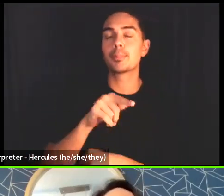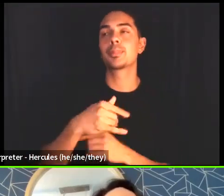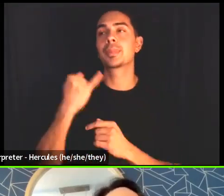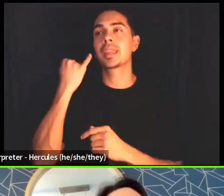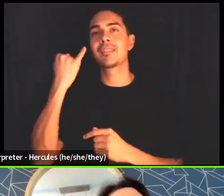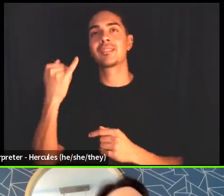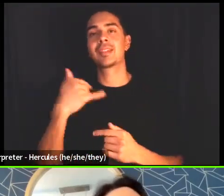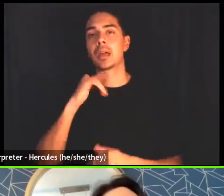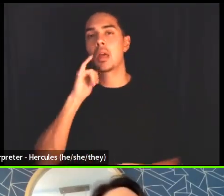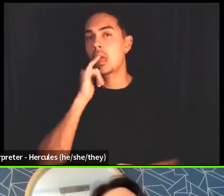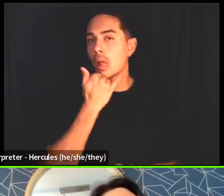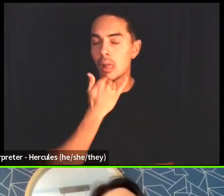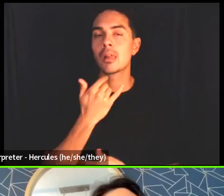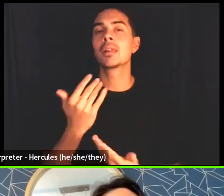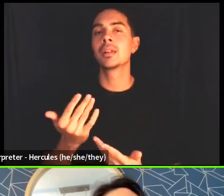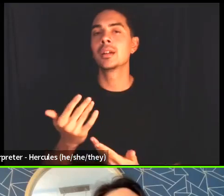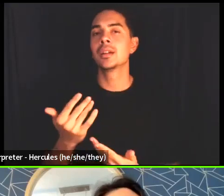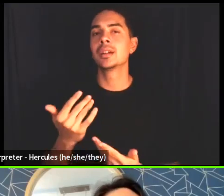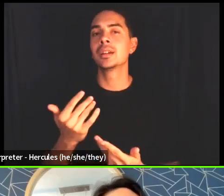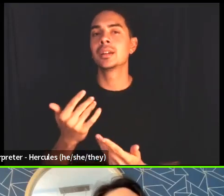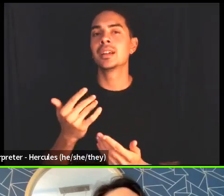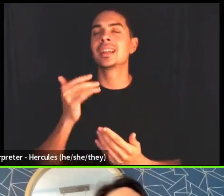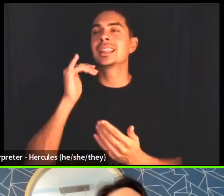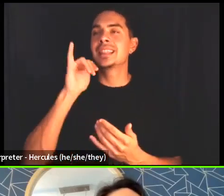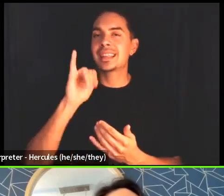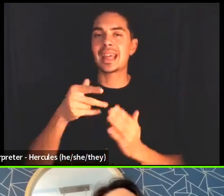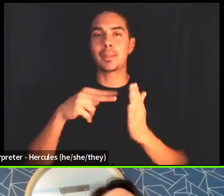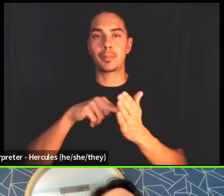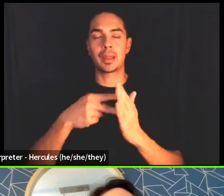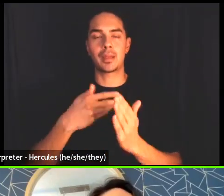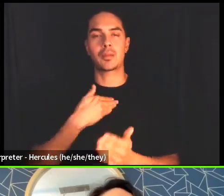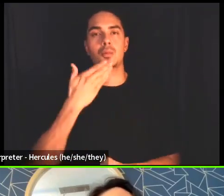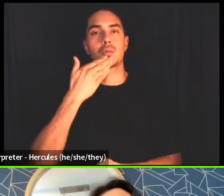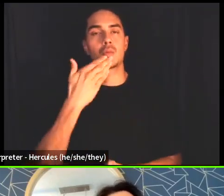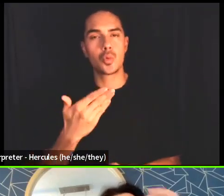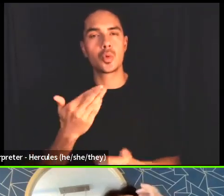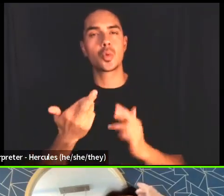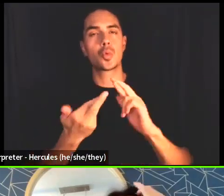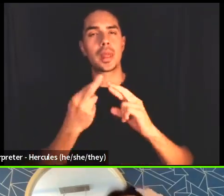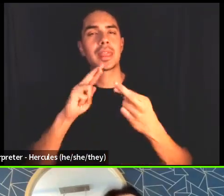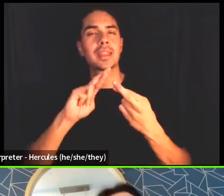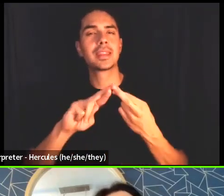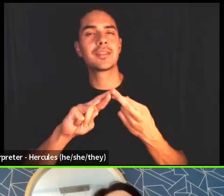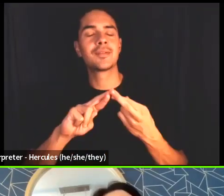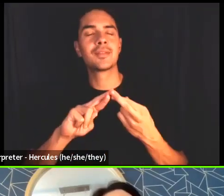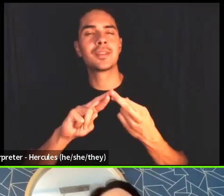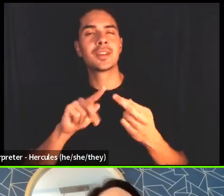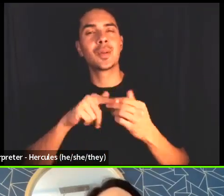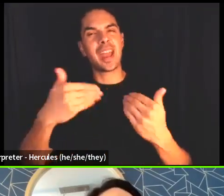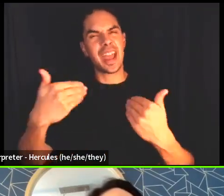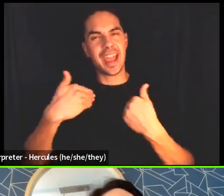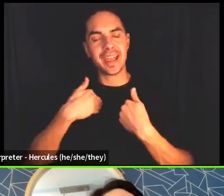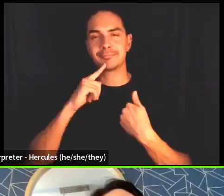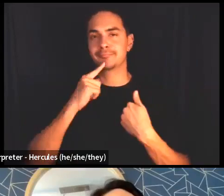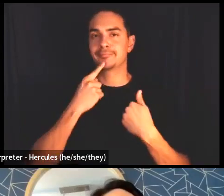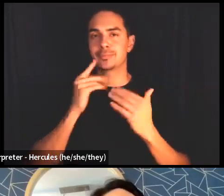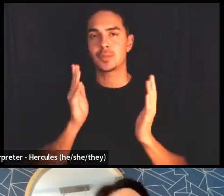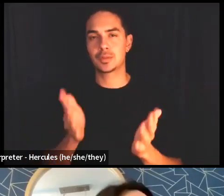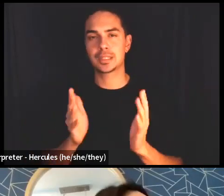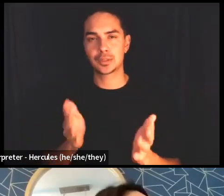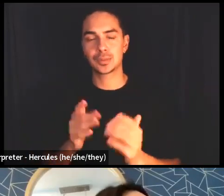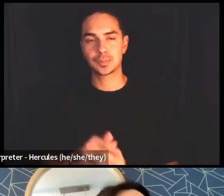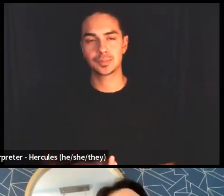also a part of what it means to be a good relative, is to have those conversations too. My gosh, we were just having